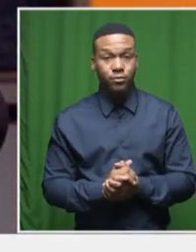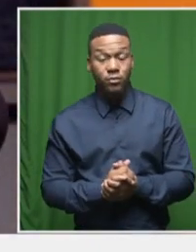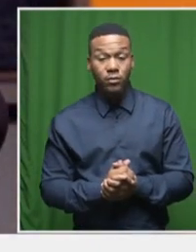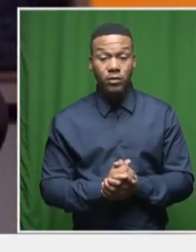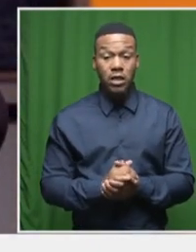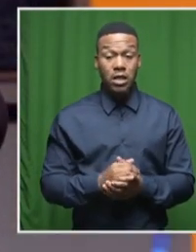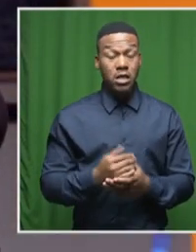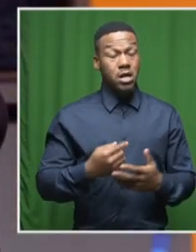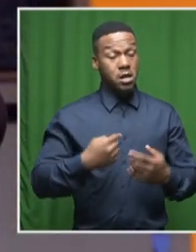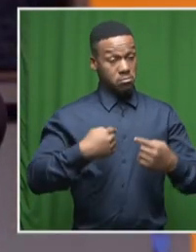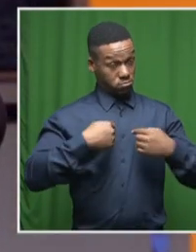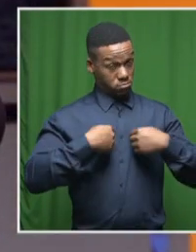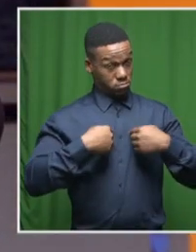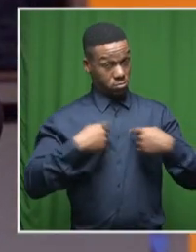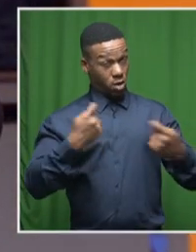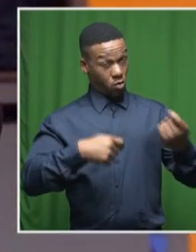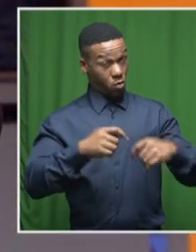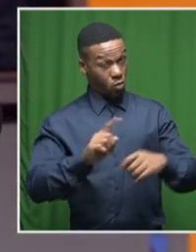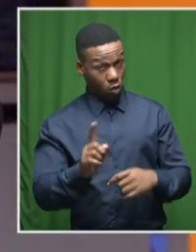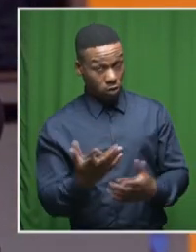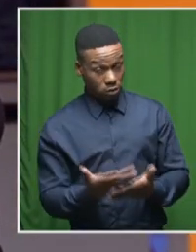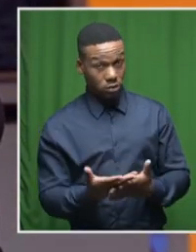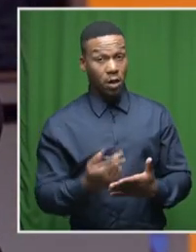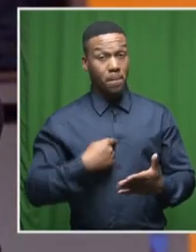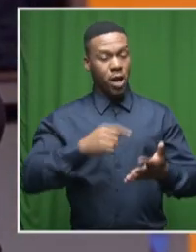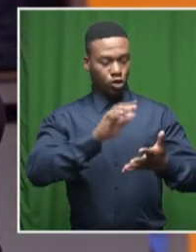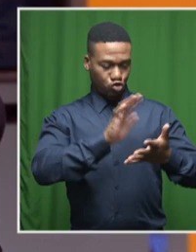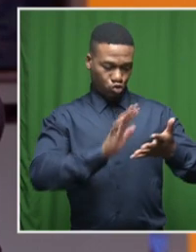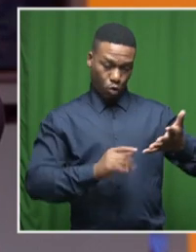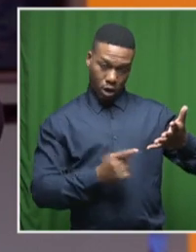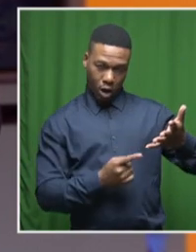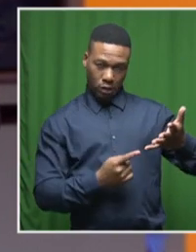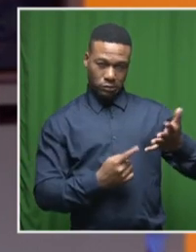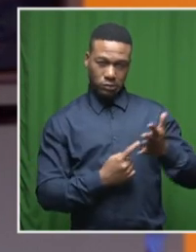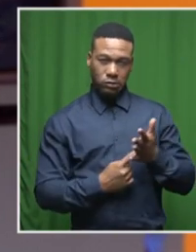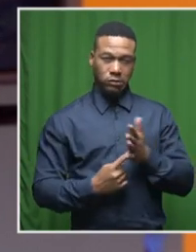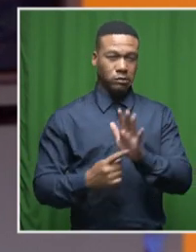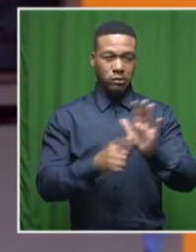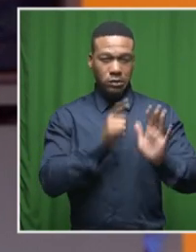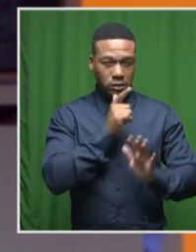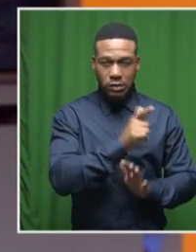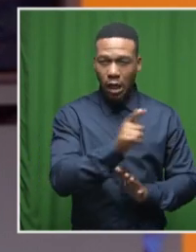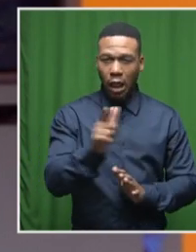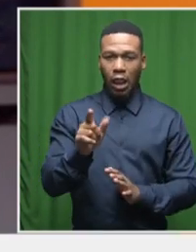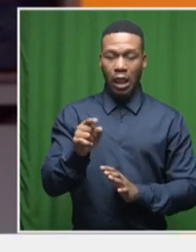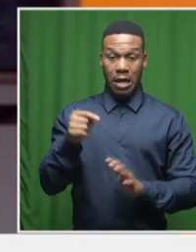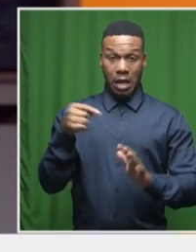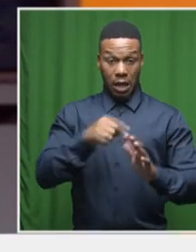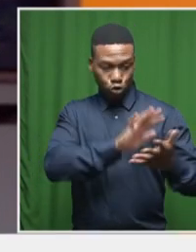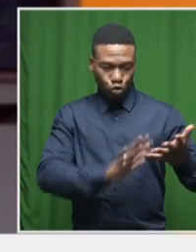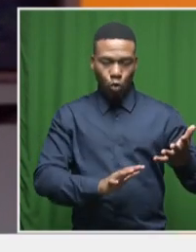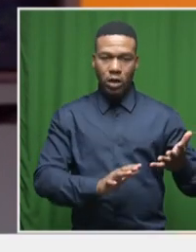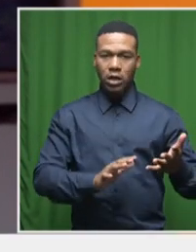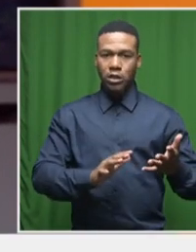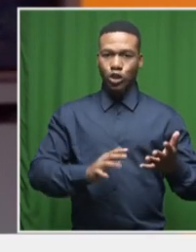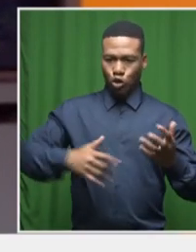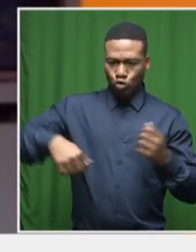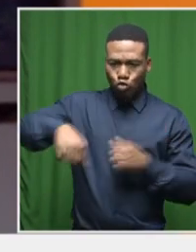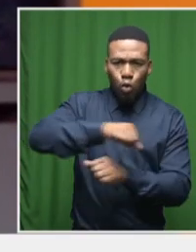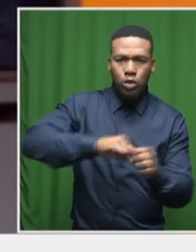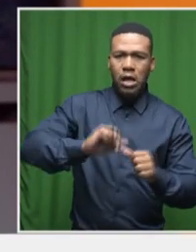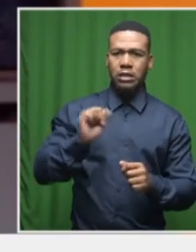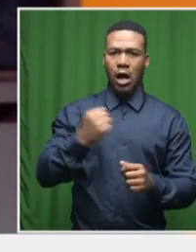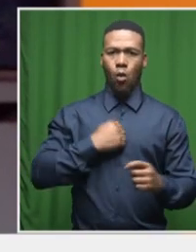to narrate a story that will change our society. Mm. To be part of this program, it